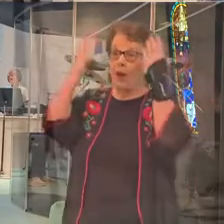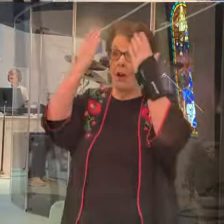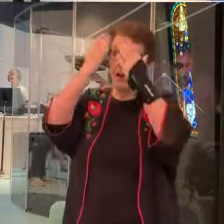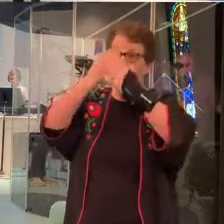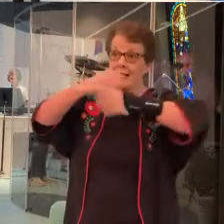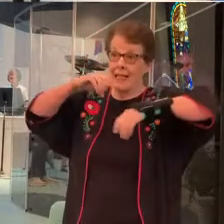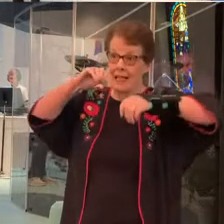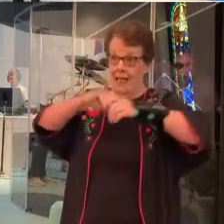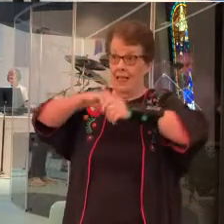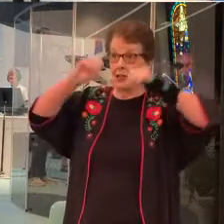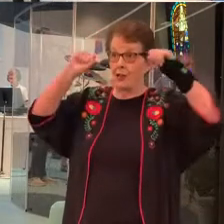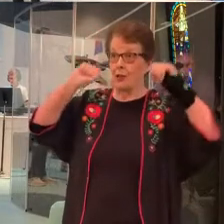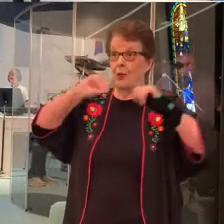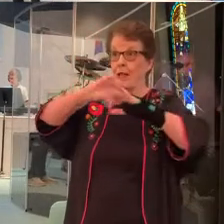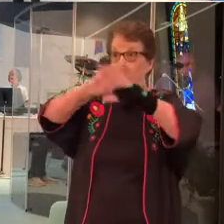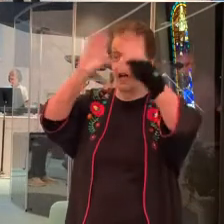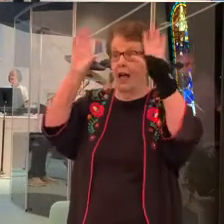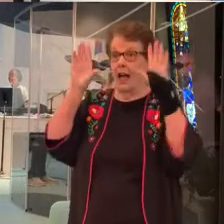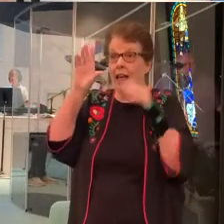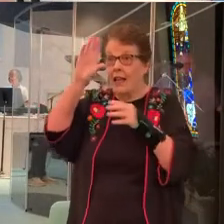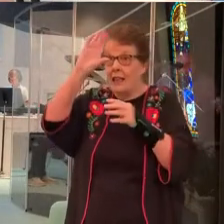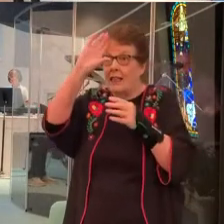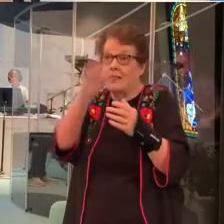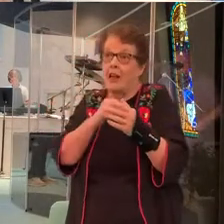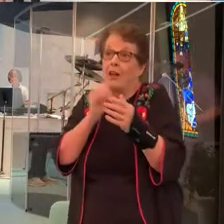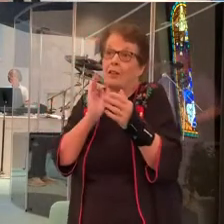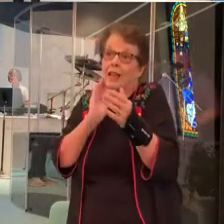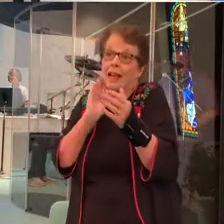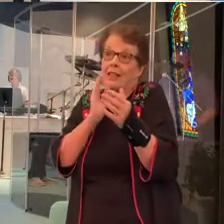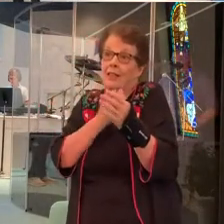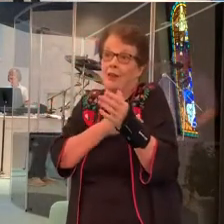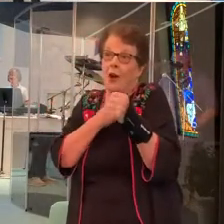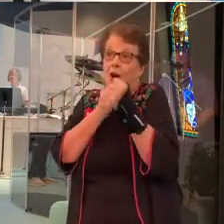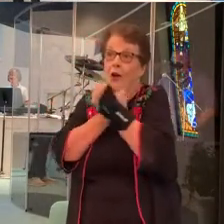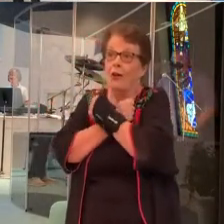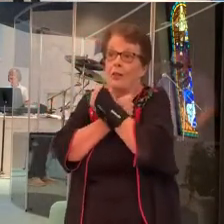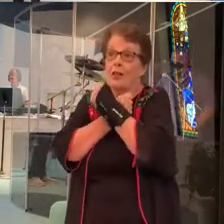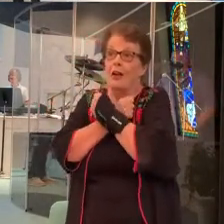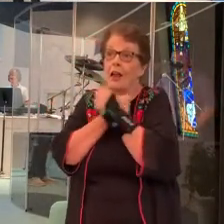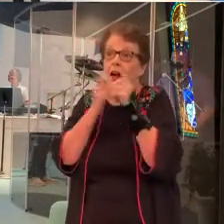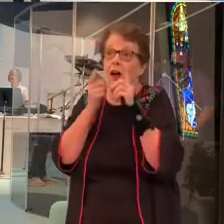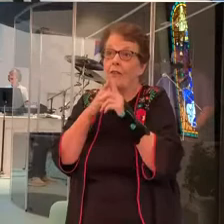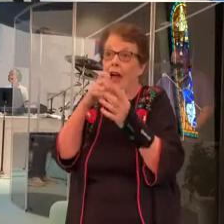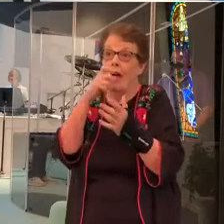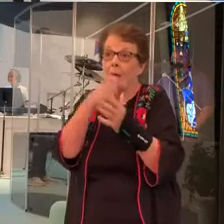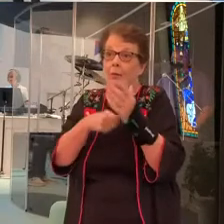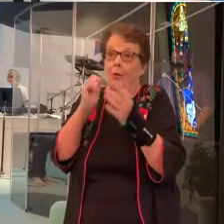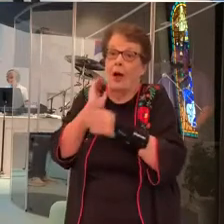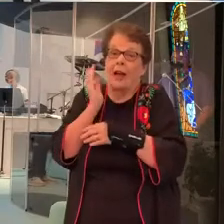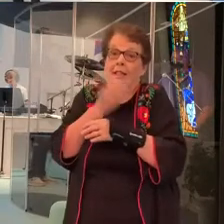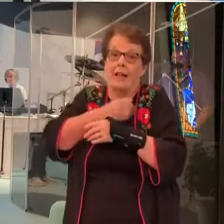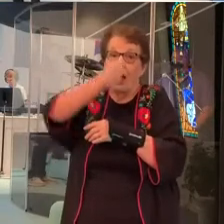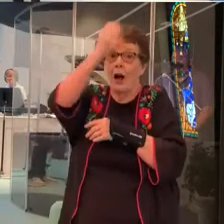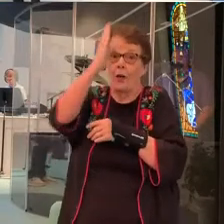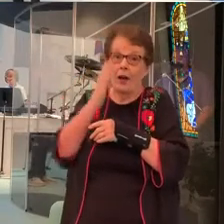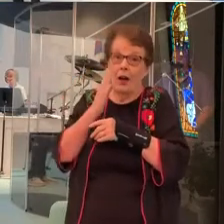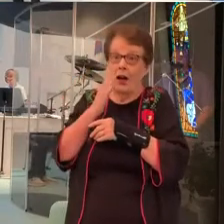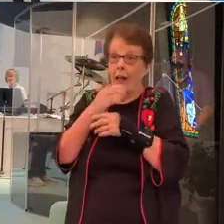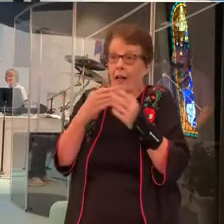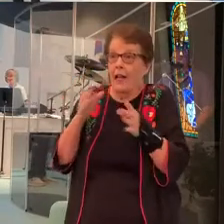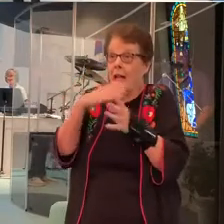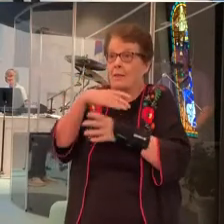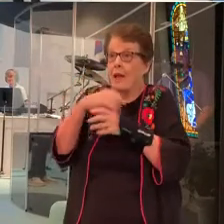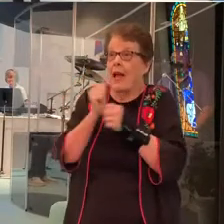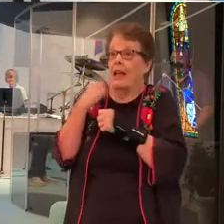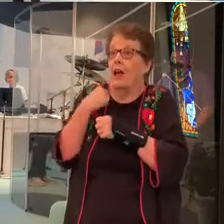From darkness and into the light, the sons and the daughters are loved at a price. Our